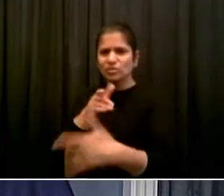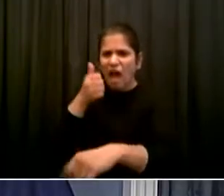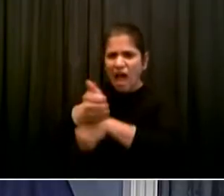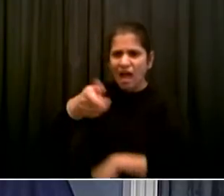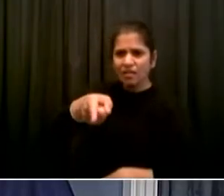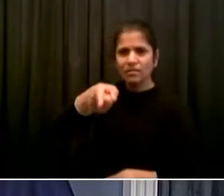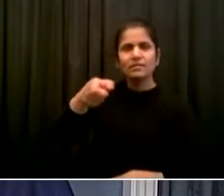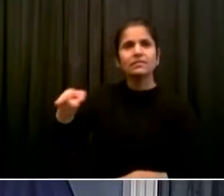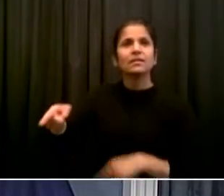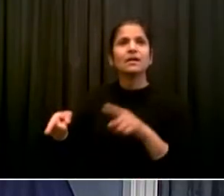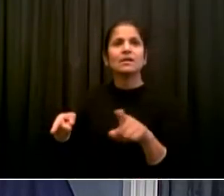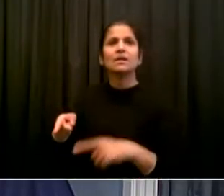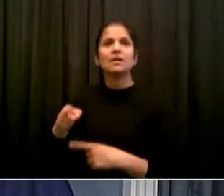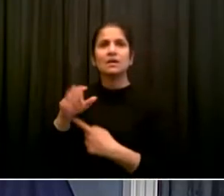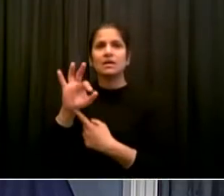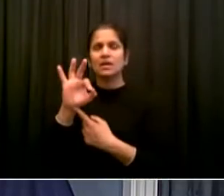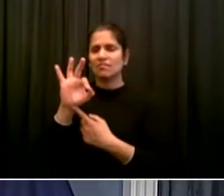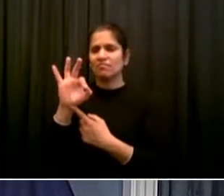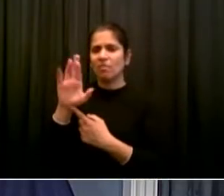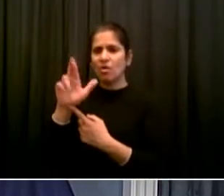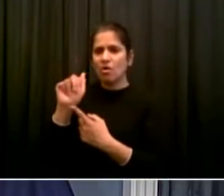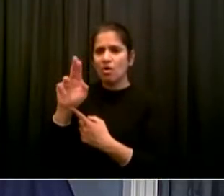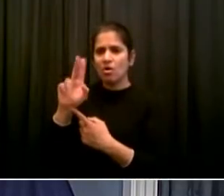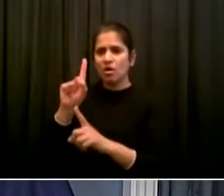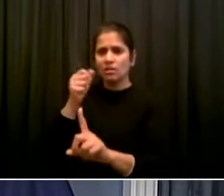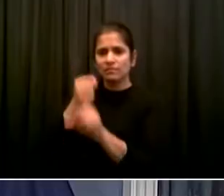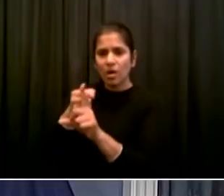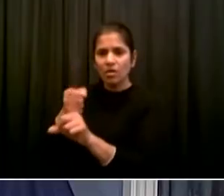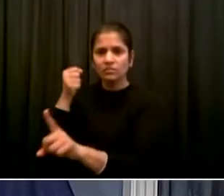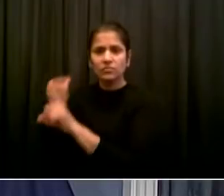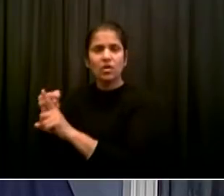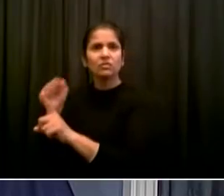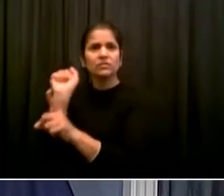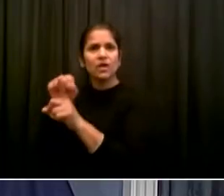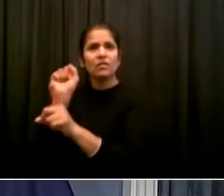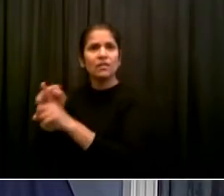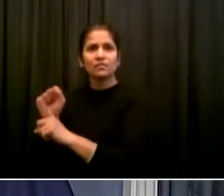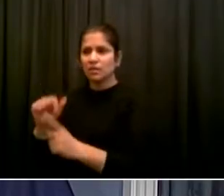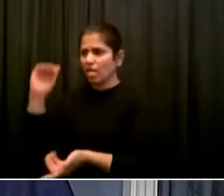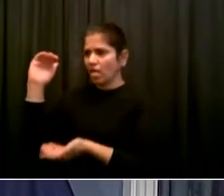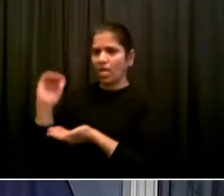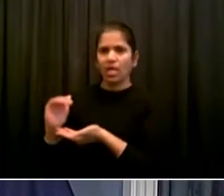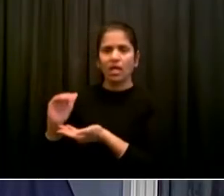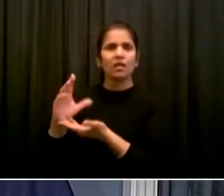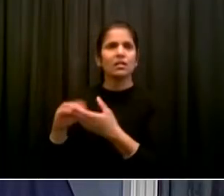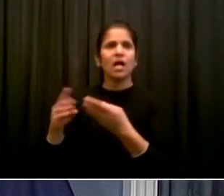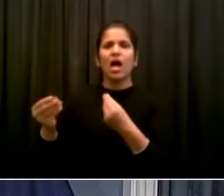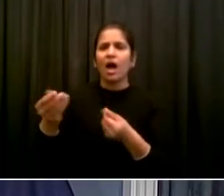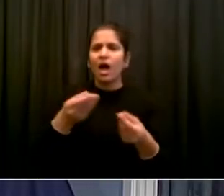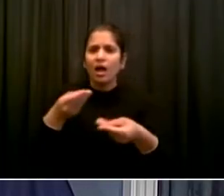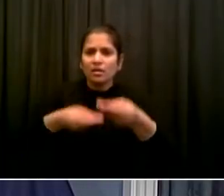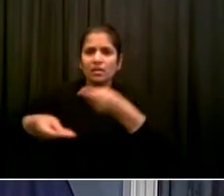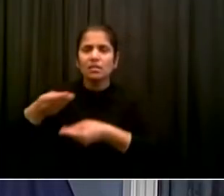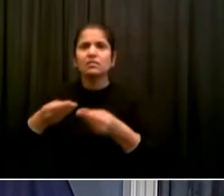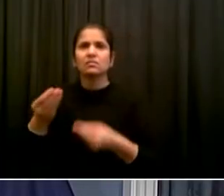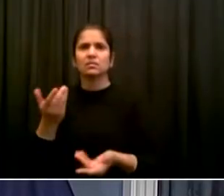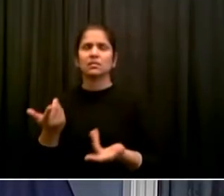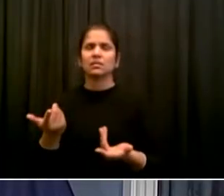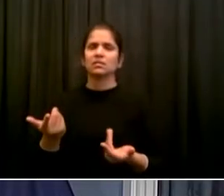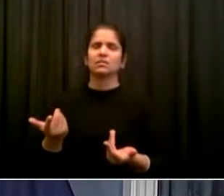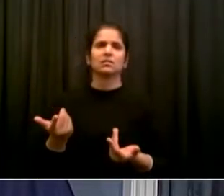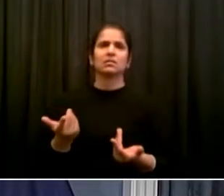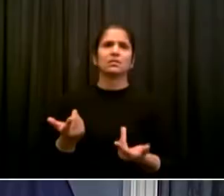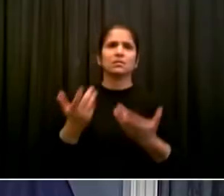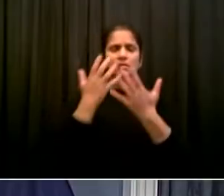punitive impact on low-income people. Exclusionary discipline in schools has driven disengagement. And sadly, there's